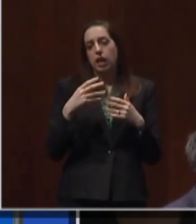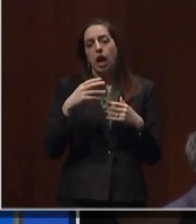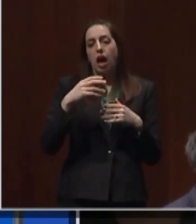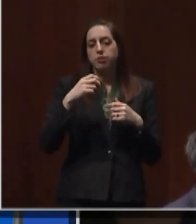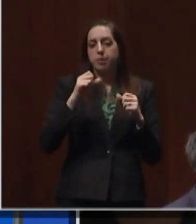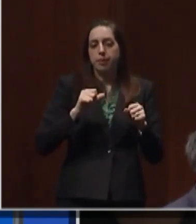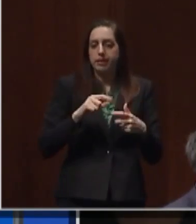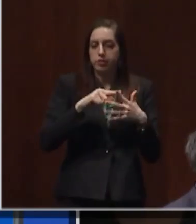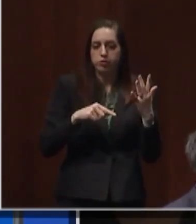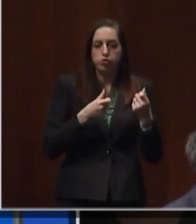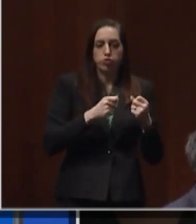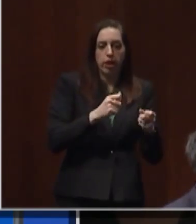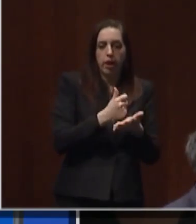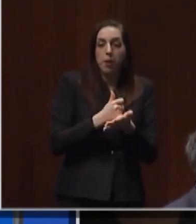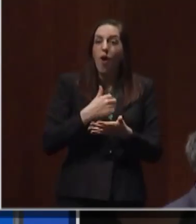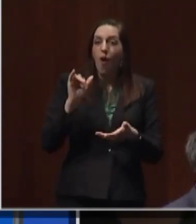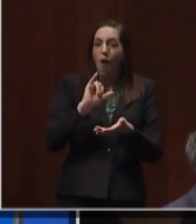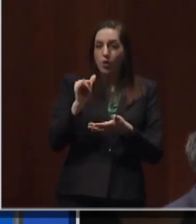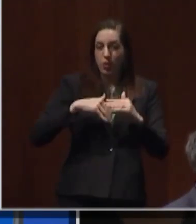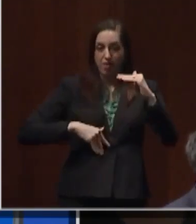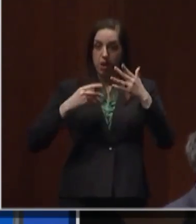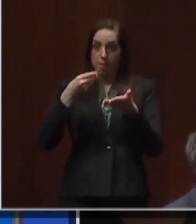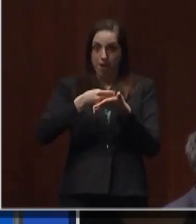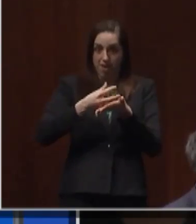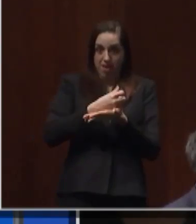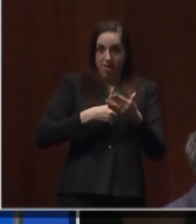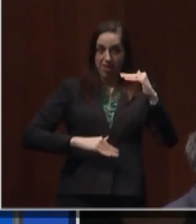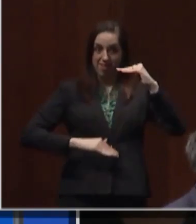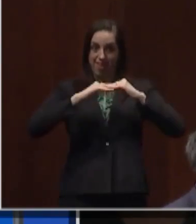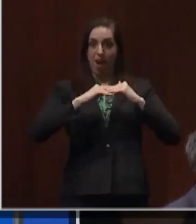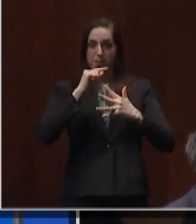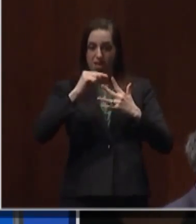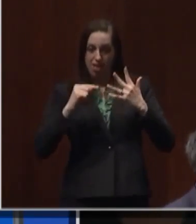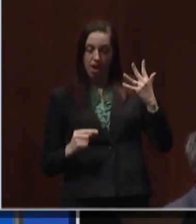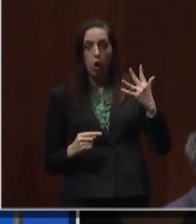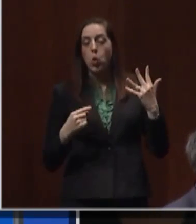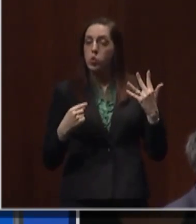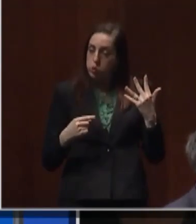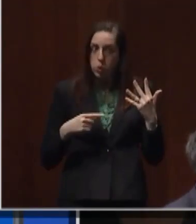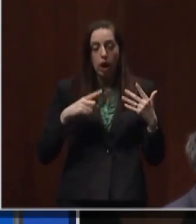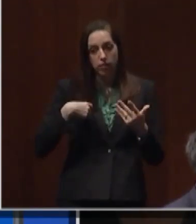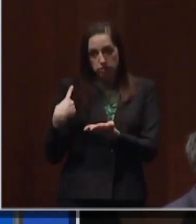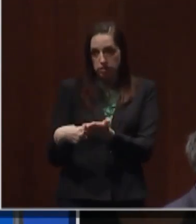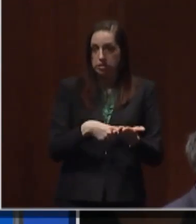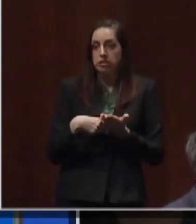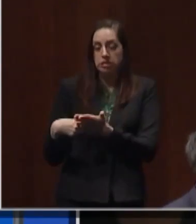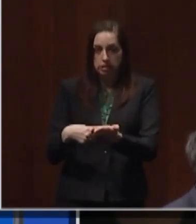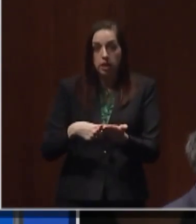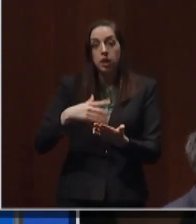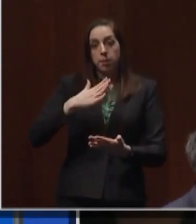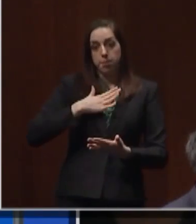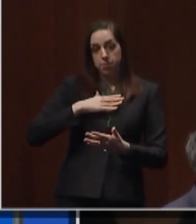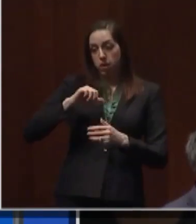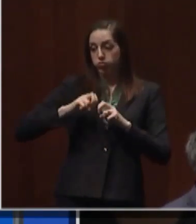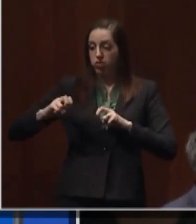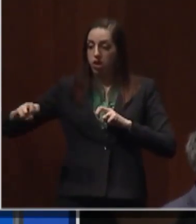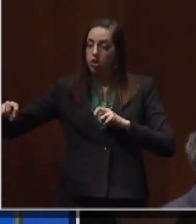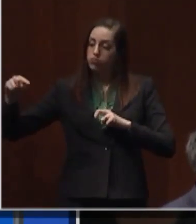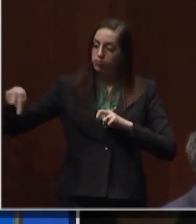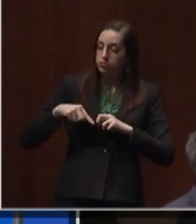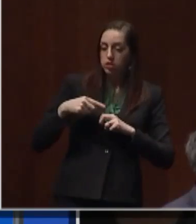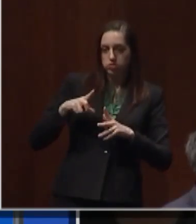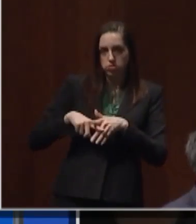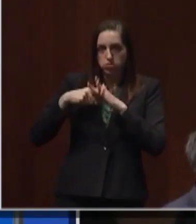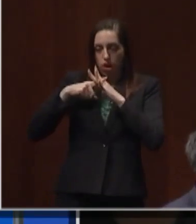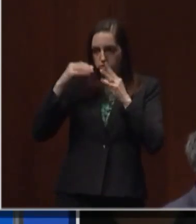liabilities, a self-imposed revenue cap, all of which must be addressed together. My administration will immediately begin development